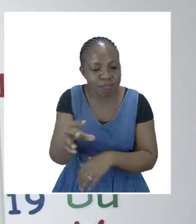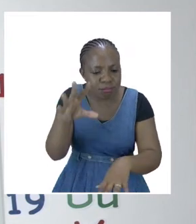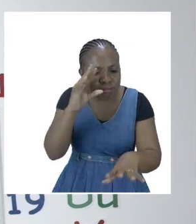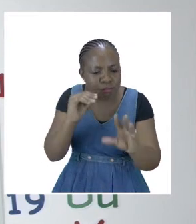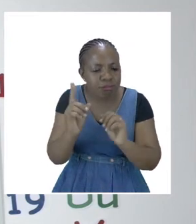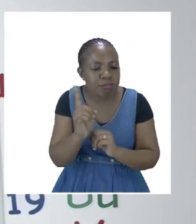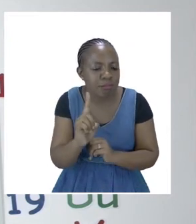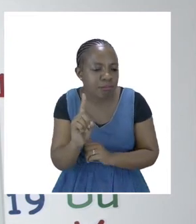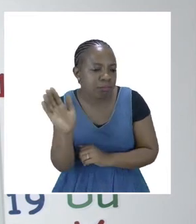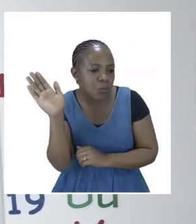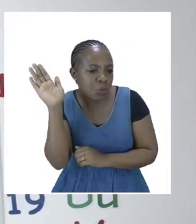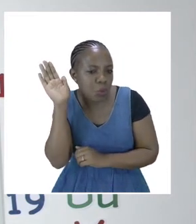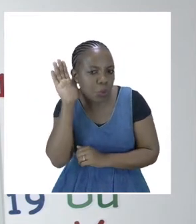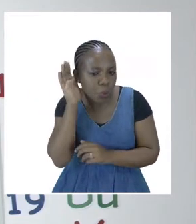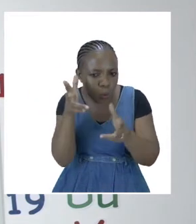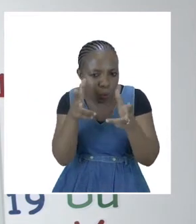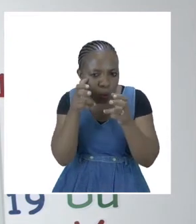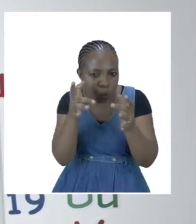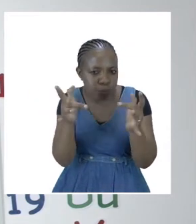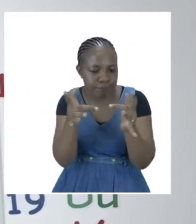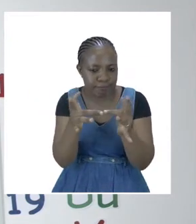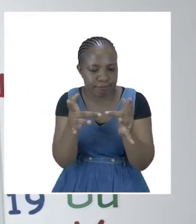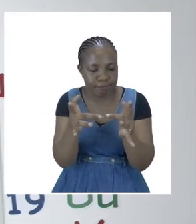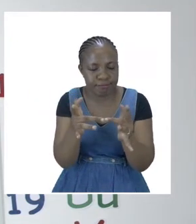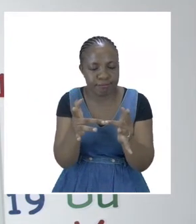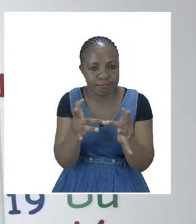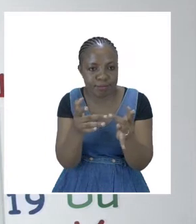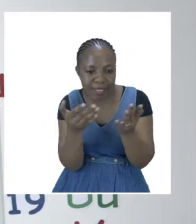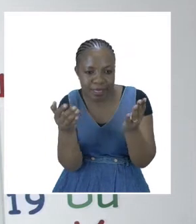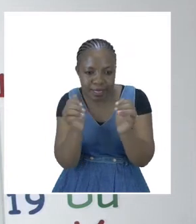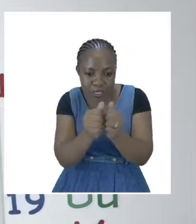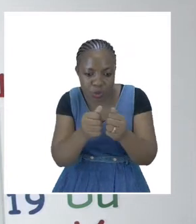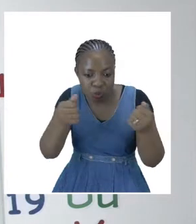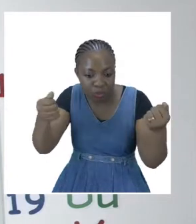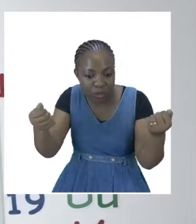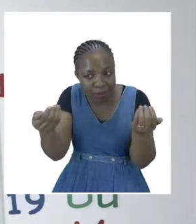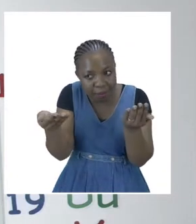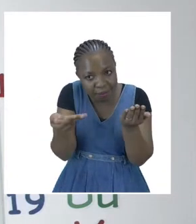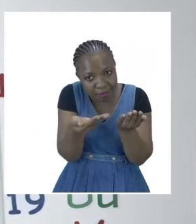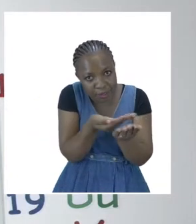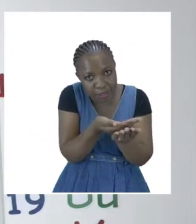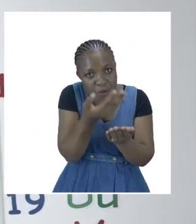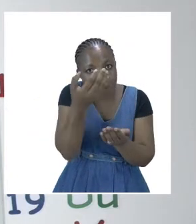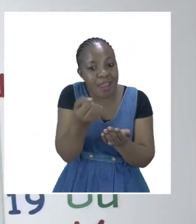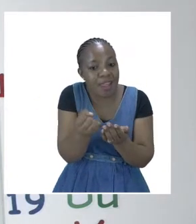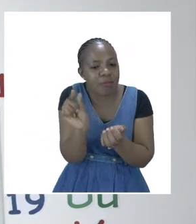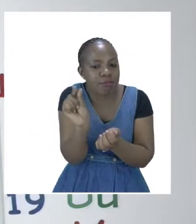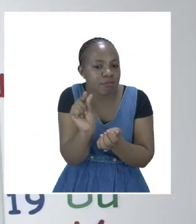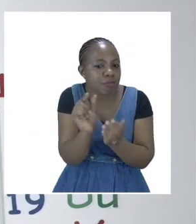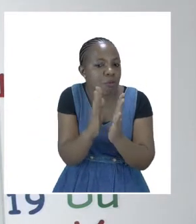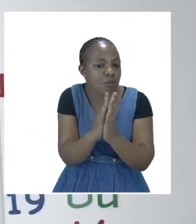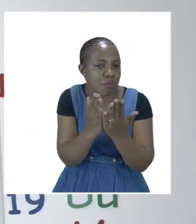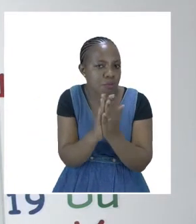or watching online. Inside the newspapers, there's an insert of the lesson